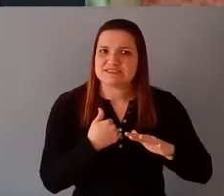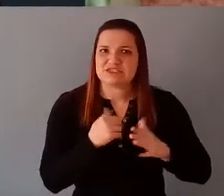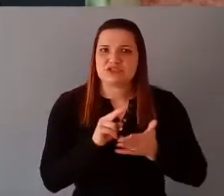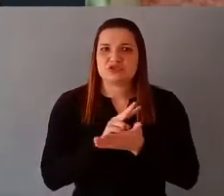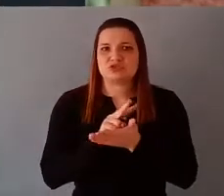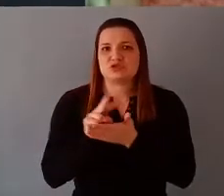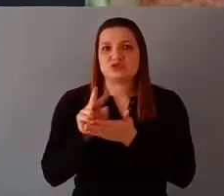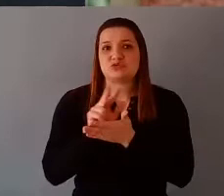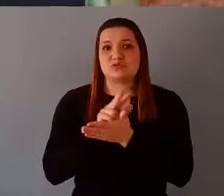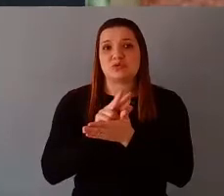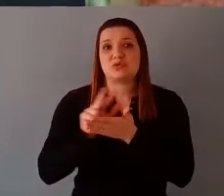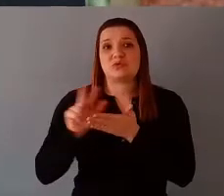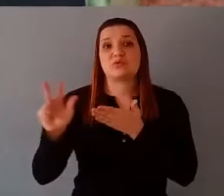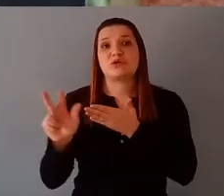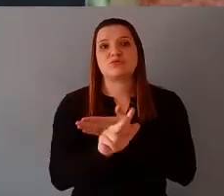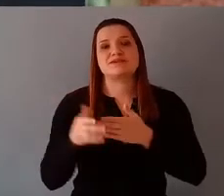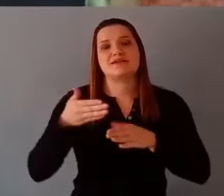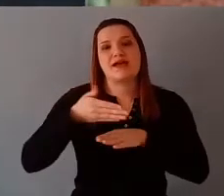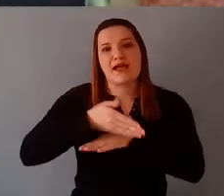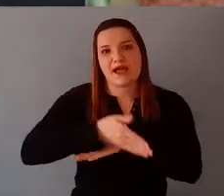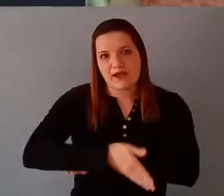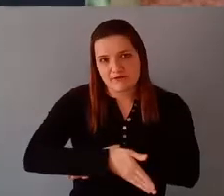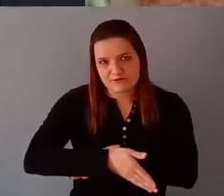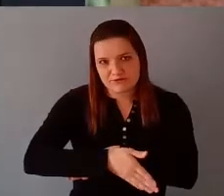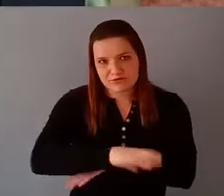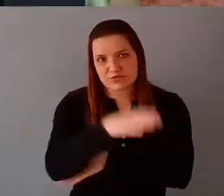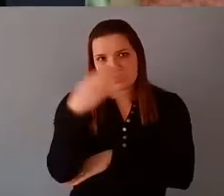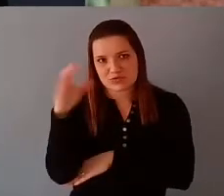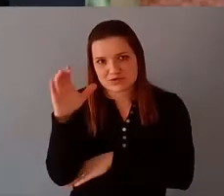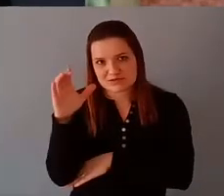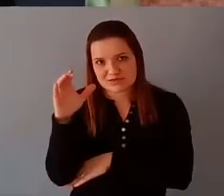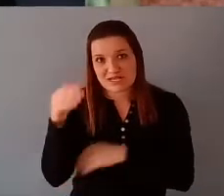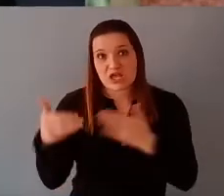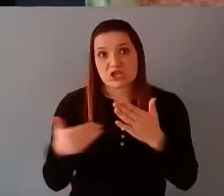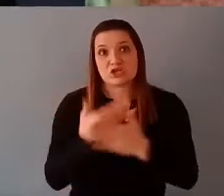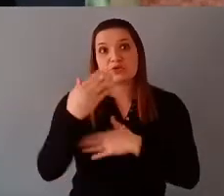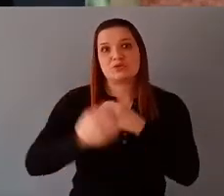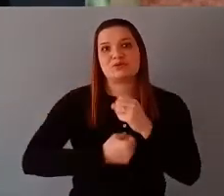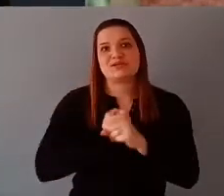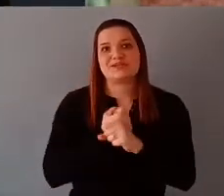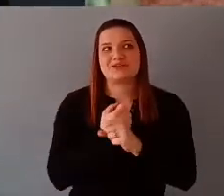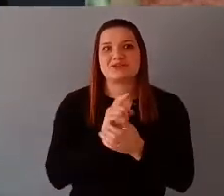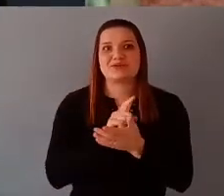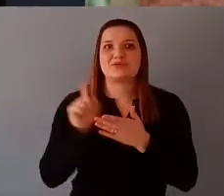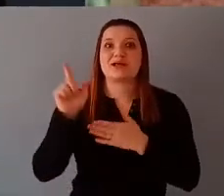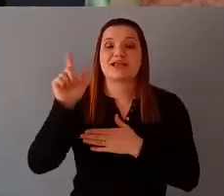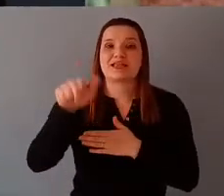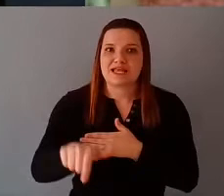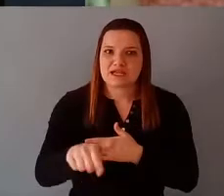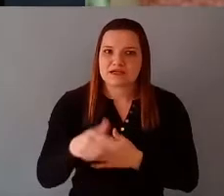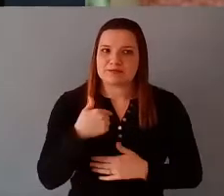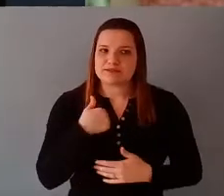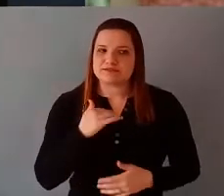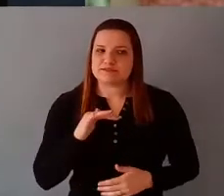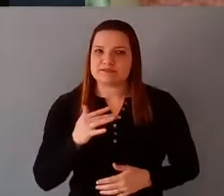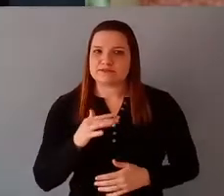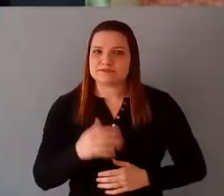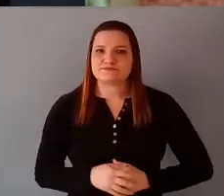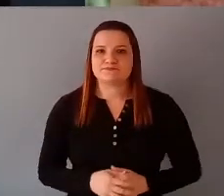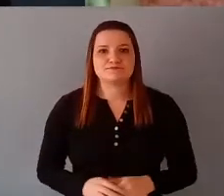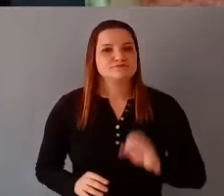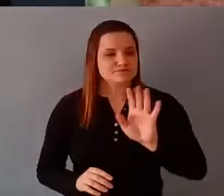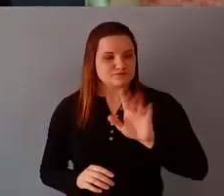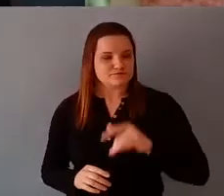after Christmas, and then New Year's just 1 week after that. Right. Okay, so let's talk about the excitement